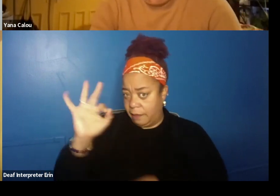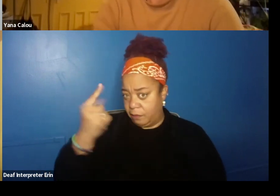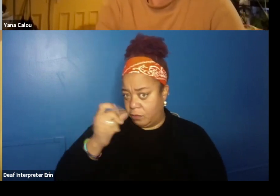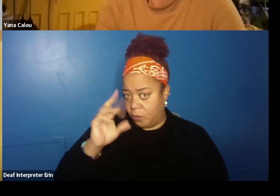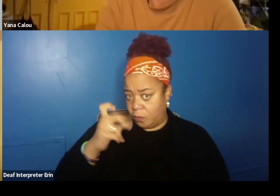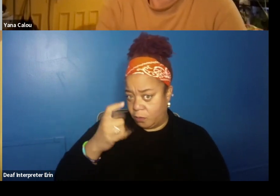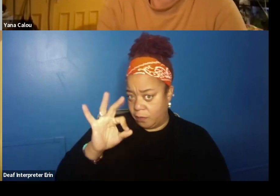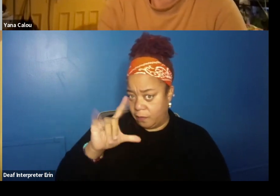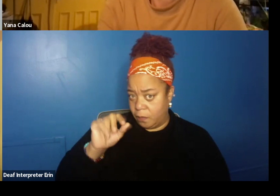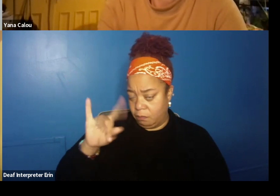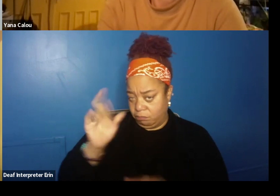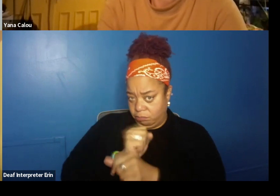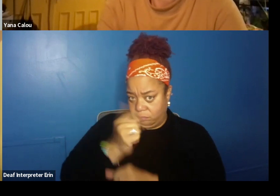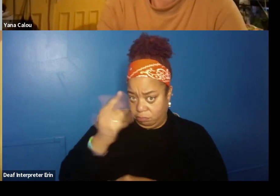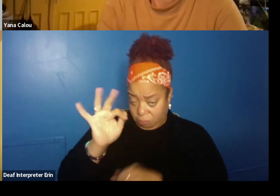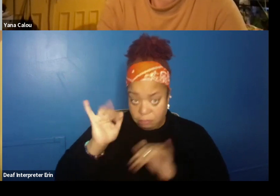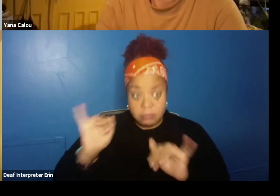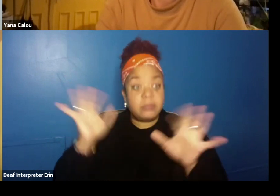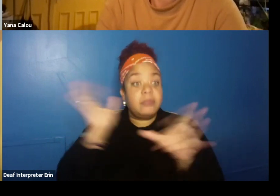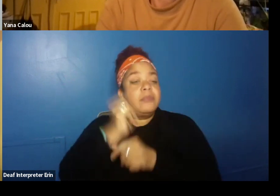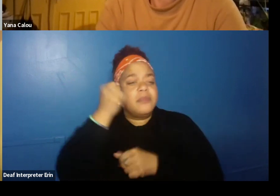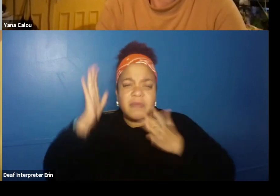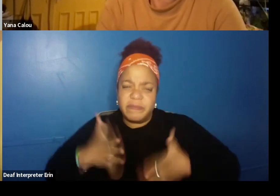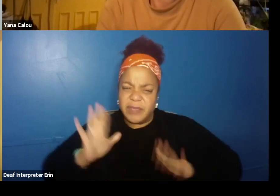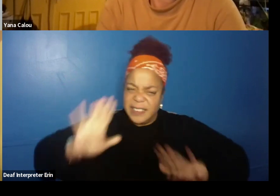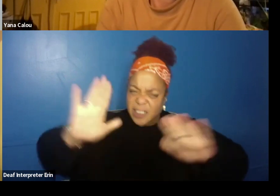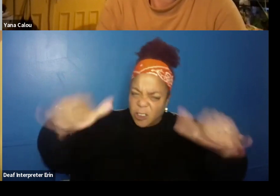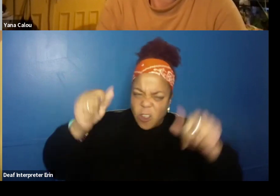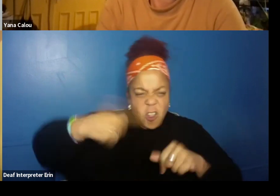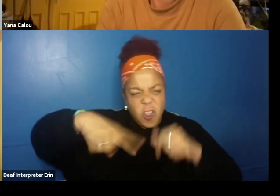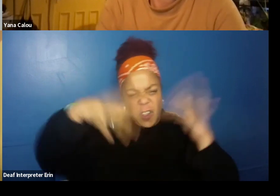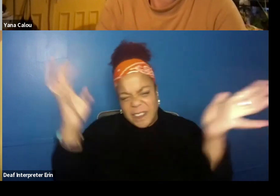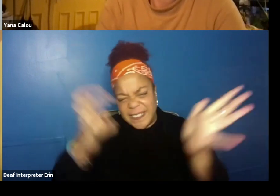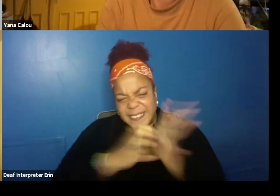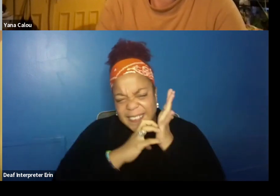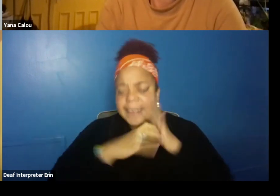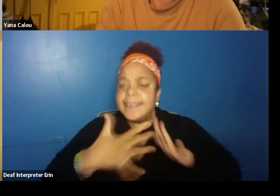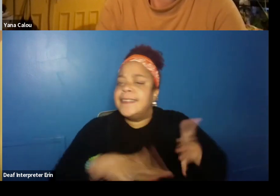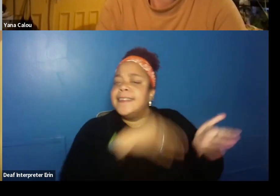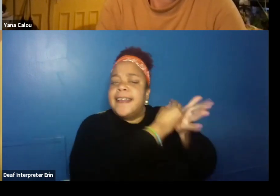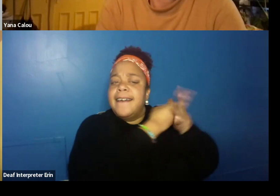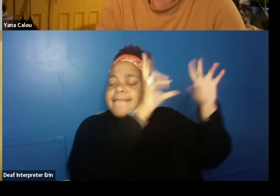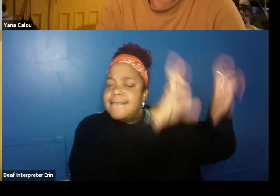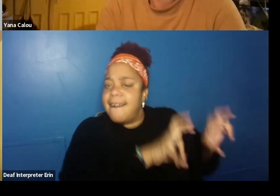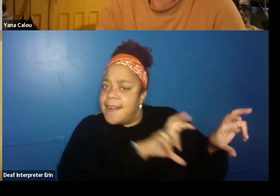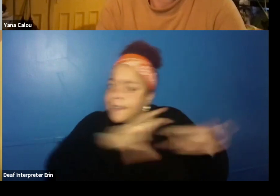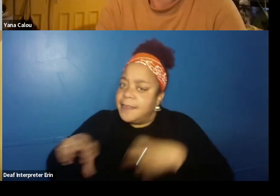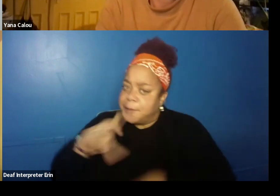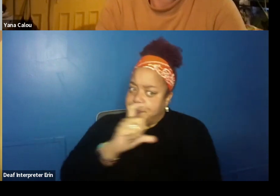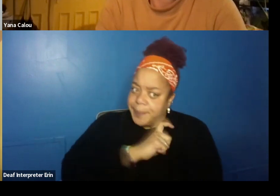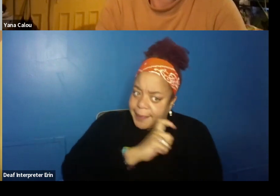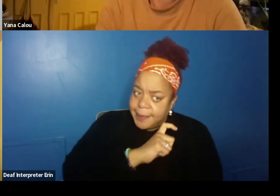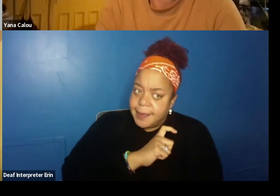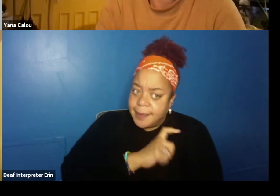police, IDHA launched this discussion series and joined the conversation critiquing the notion that we should